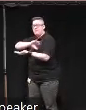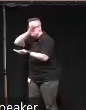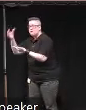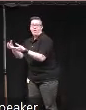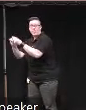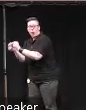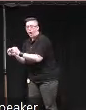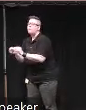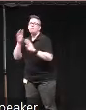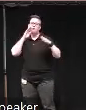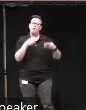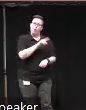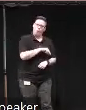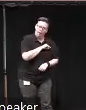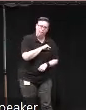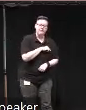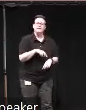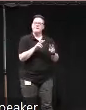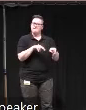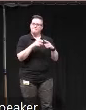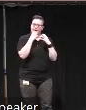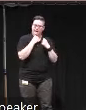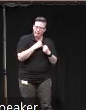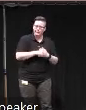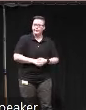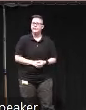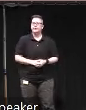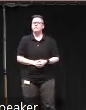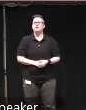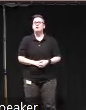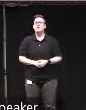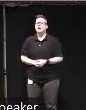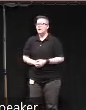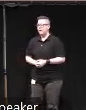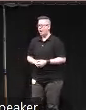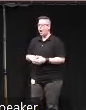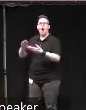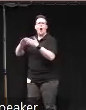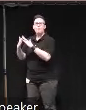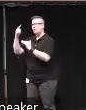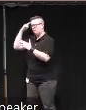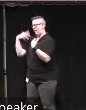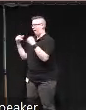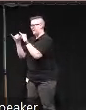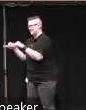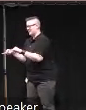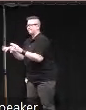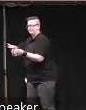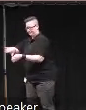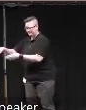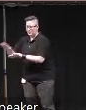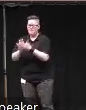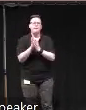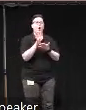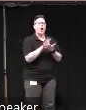on quality and value. And we want to move from being a community mental health system to more of a learning